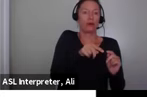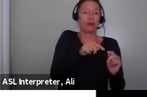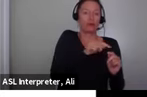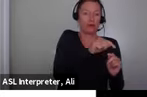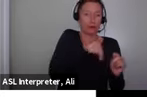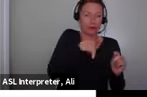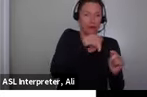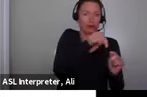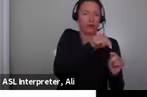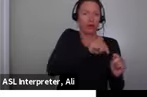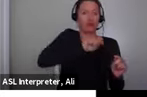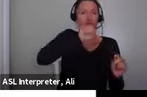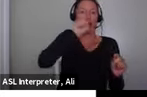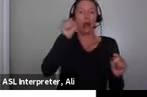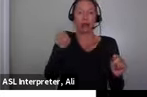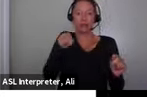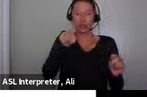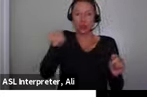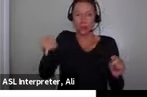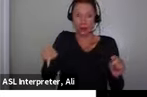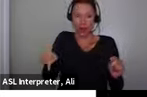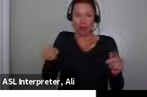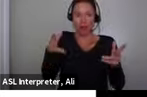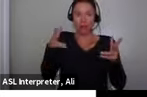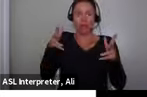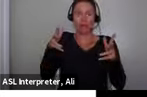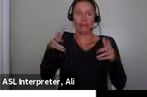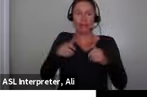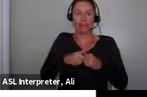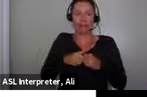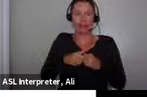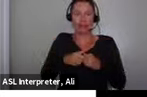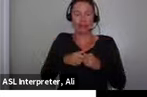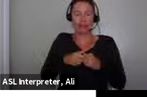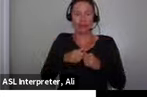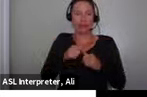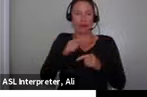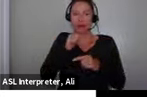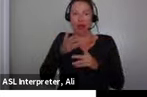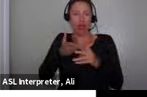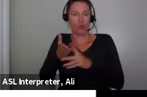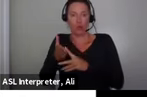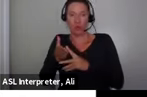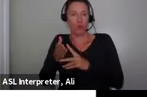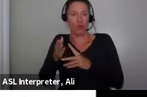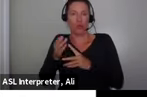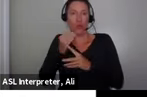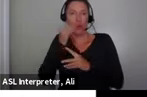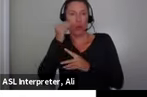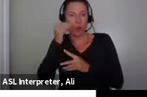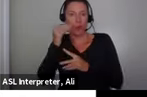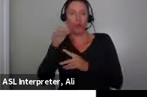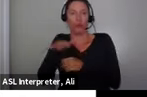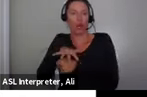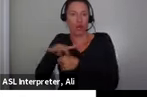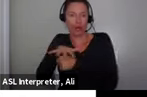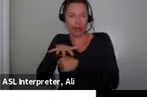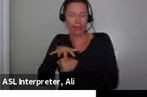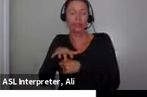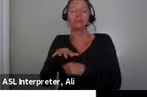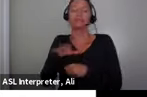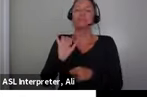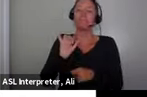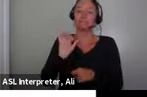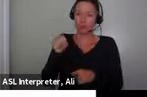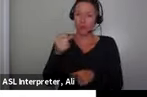across and then loops back down and that's it. It doesn't go out into the neighborhoods. Yes, Chris, I believe your question is about the geometrics of